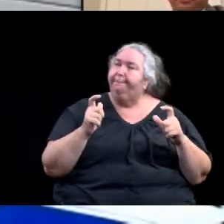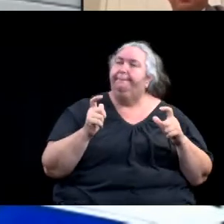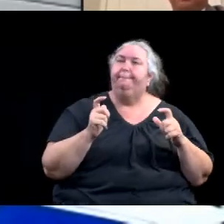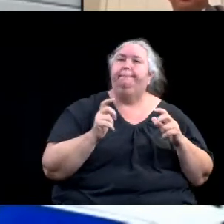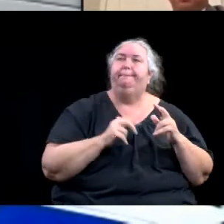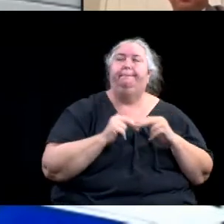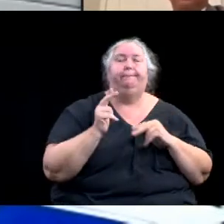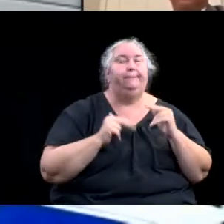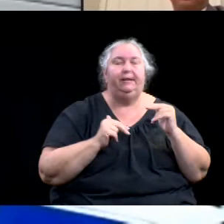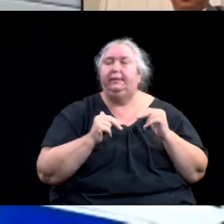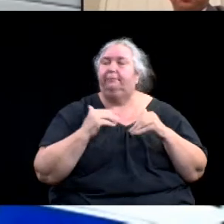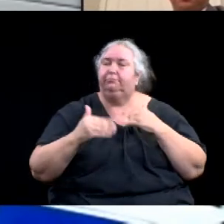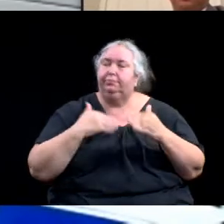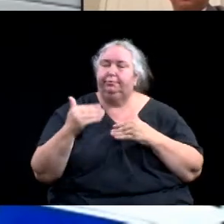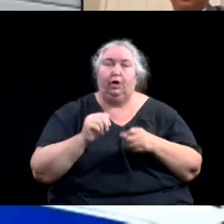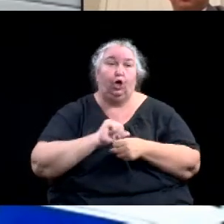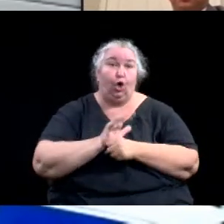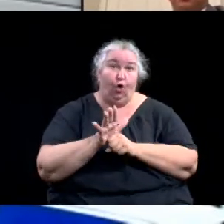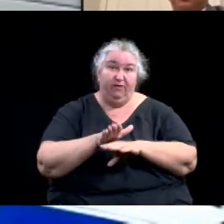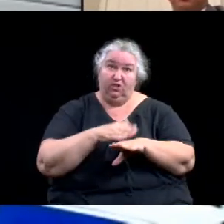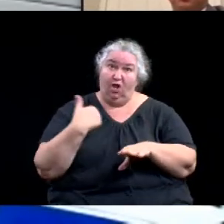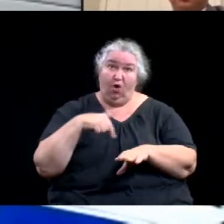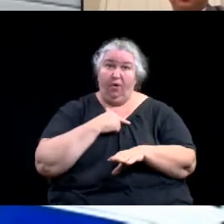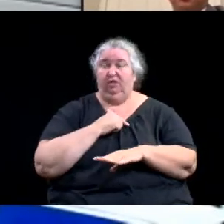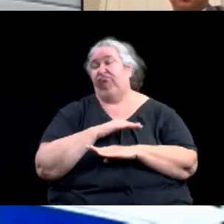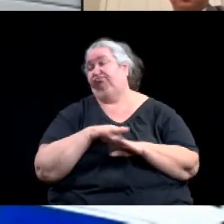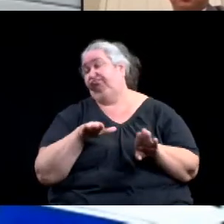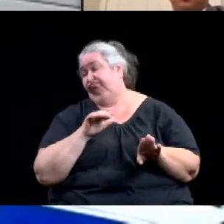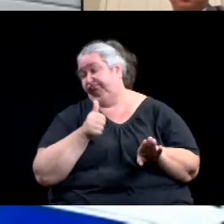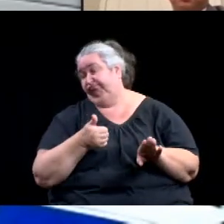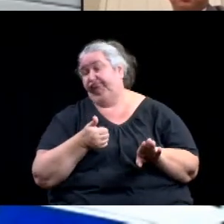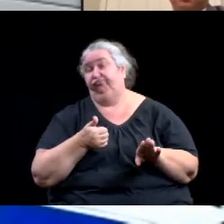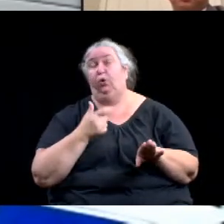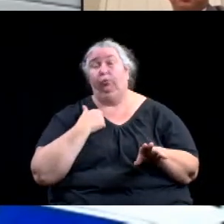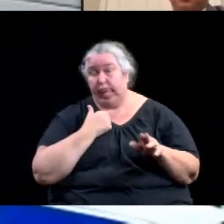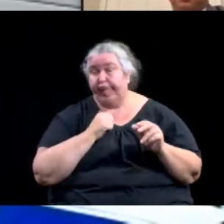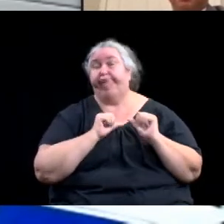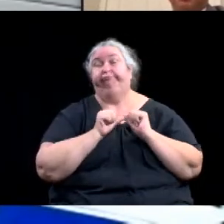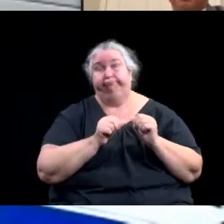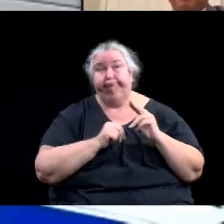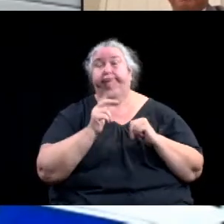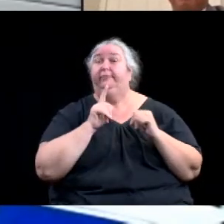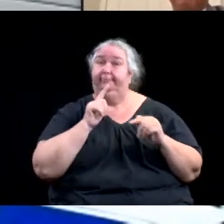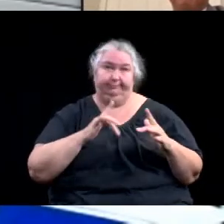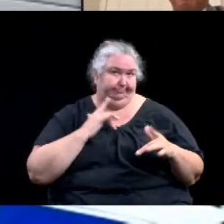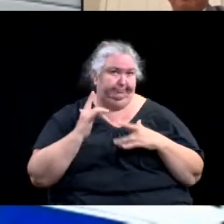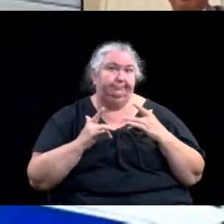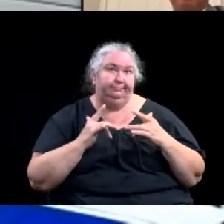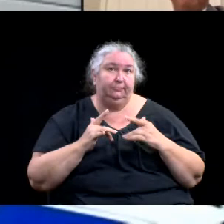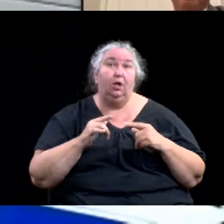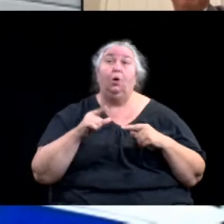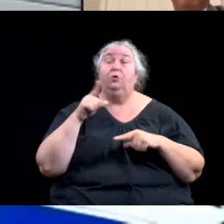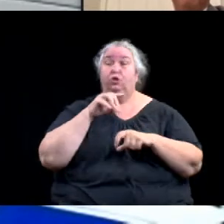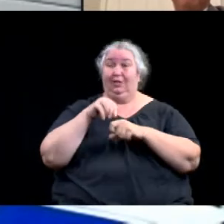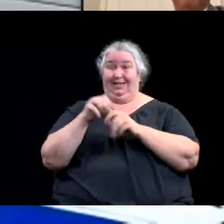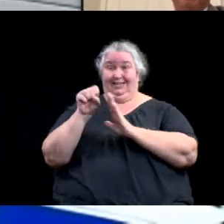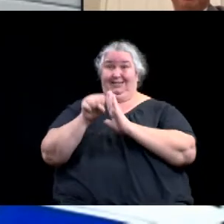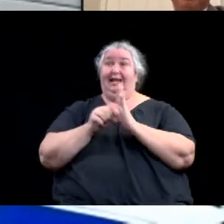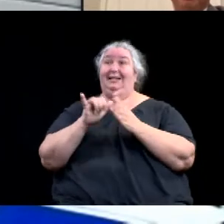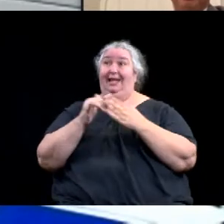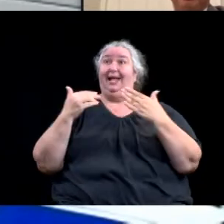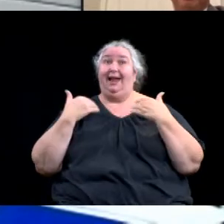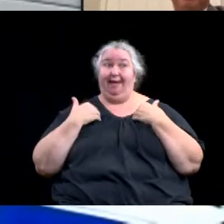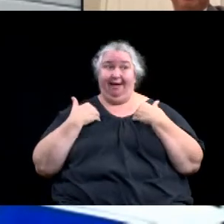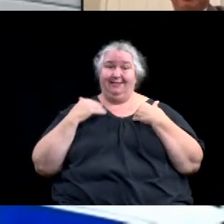when you're in a state that has the ninth largest economy in the world, you know, that says a lot. And a lot of eyes are focused on Waco.